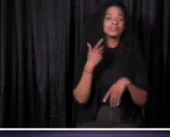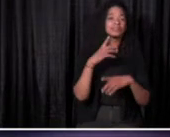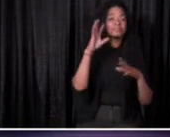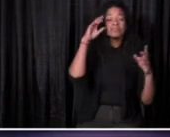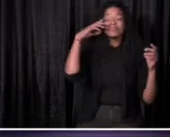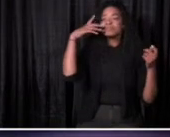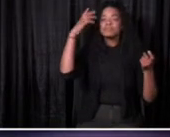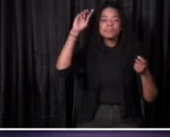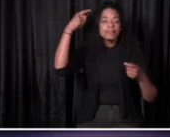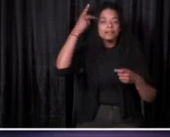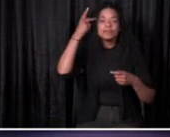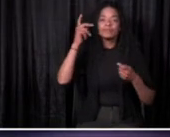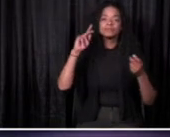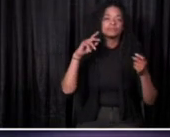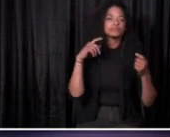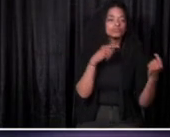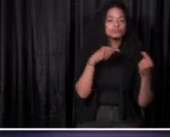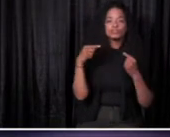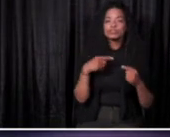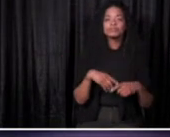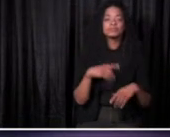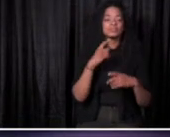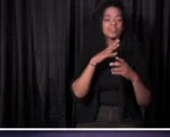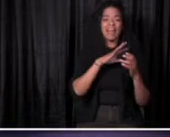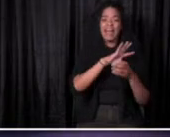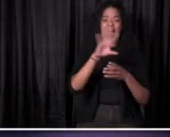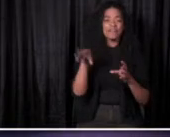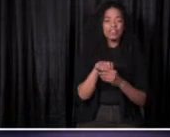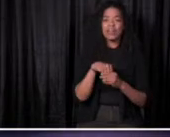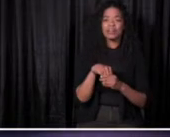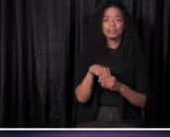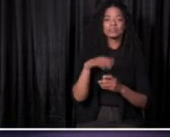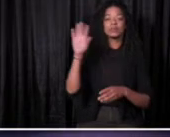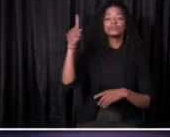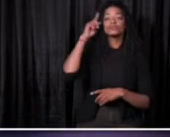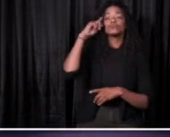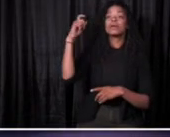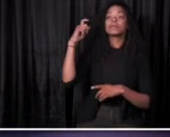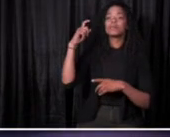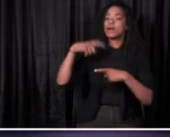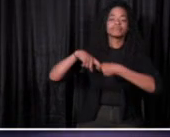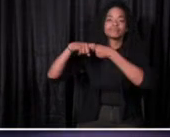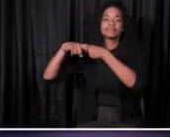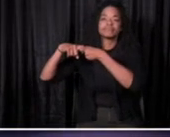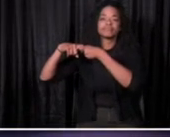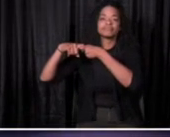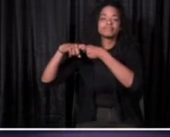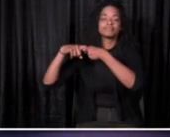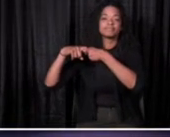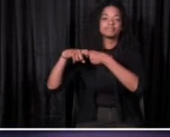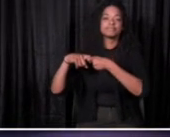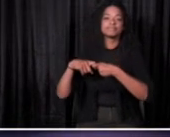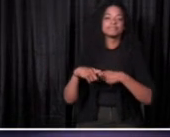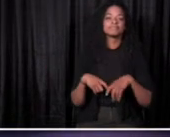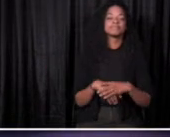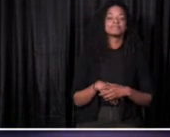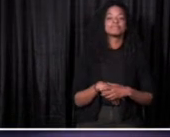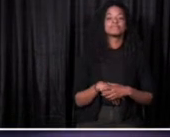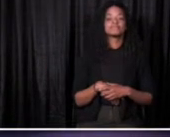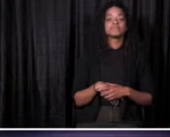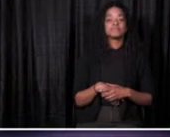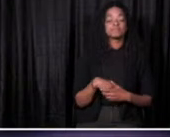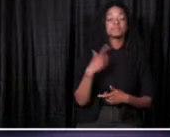pursuing her dreams. And so, 7 years ago, she came to the U.S. as a